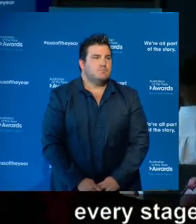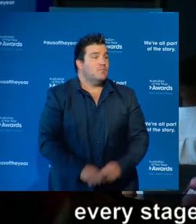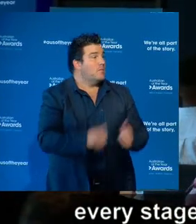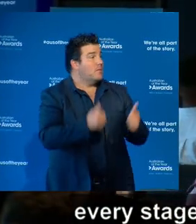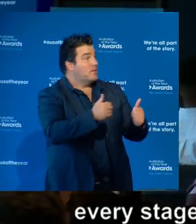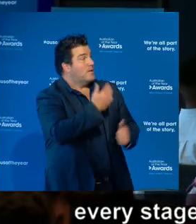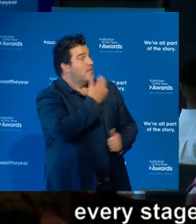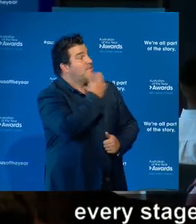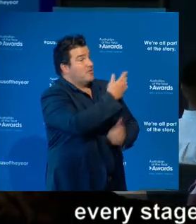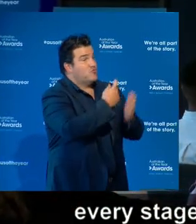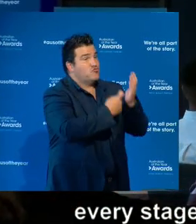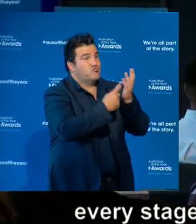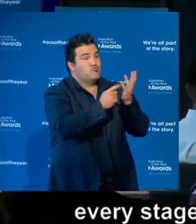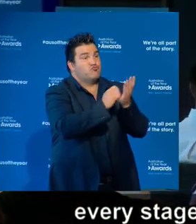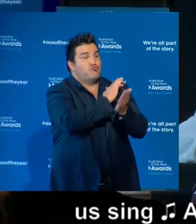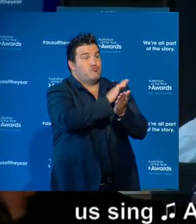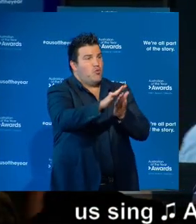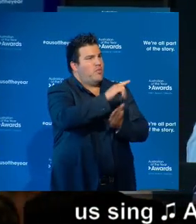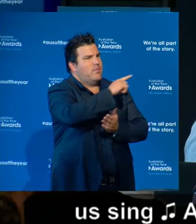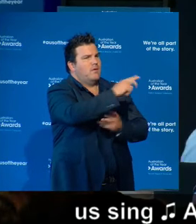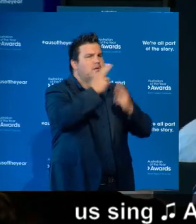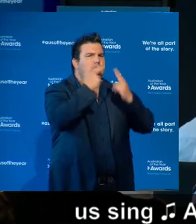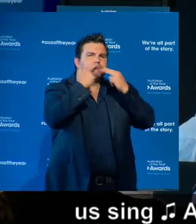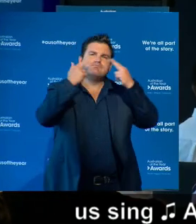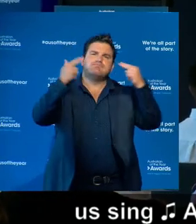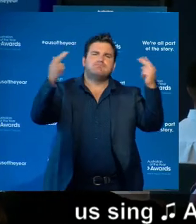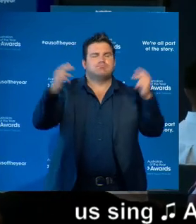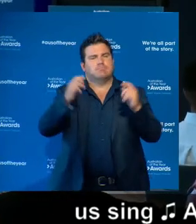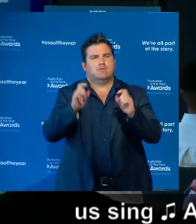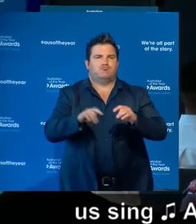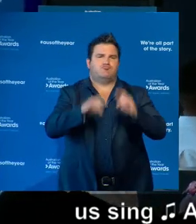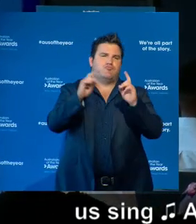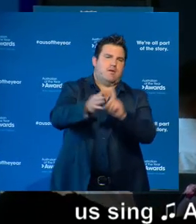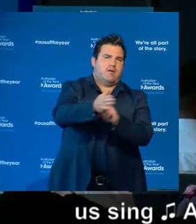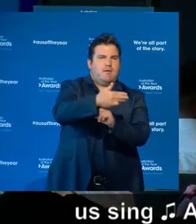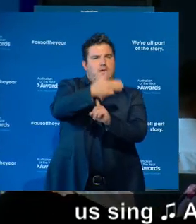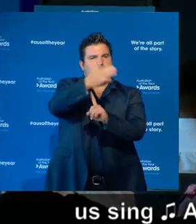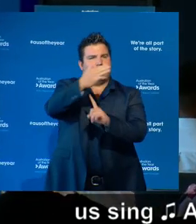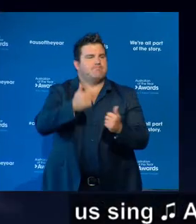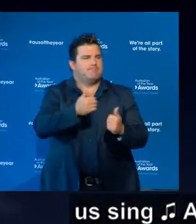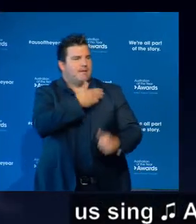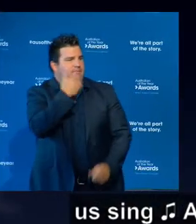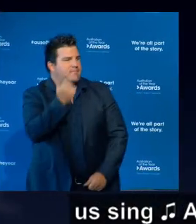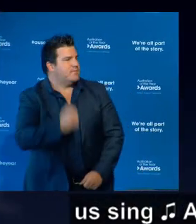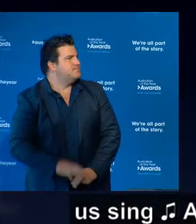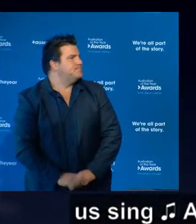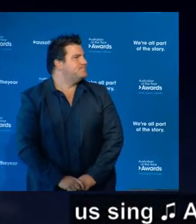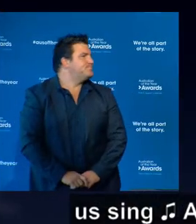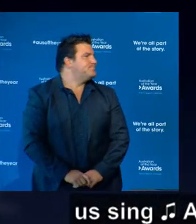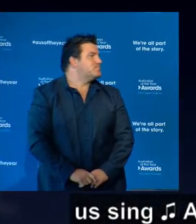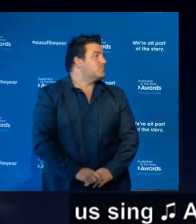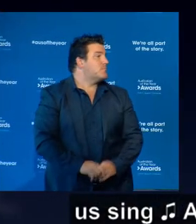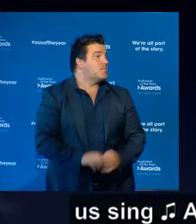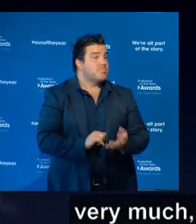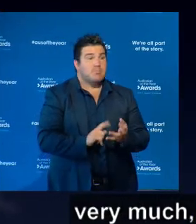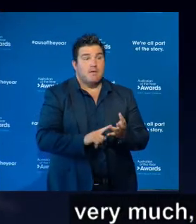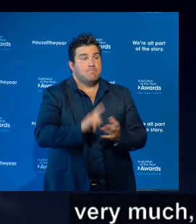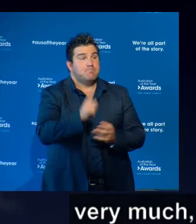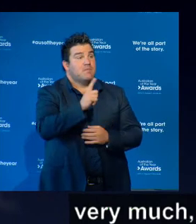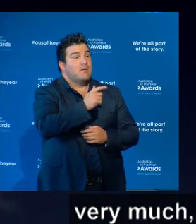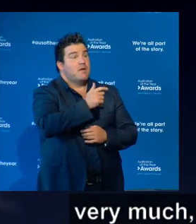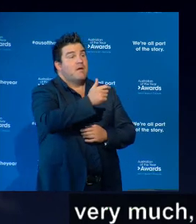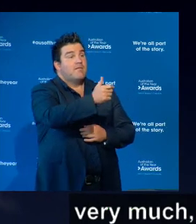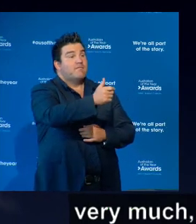Thank you very much, Ruth O'Brien. Inspiring rendition of the national anthem. I would like to invite the